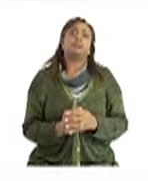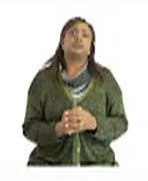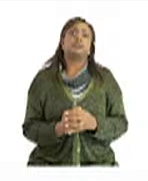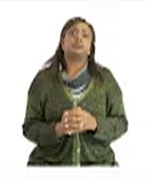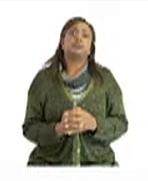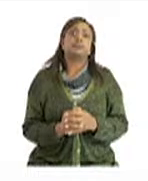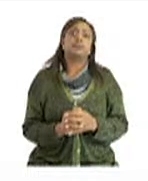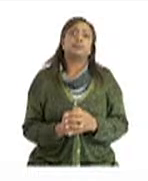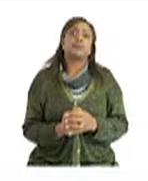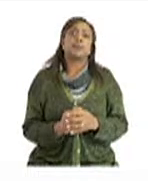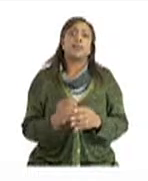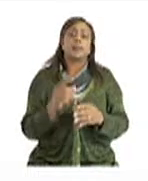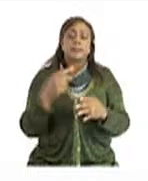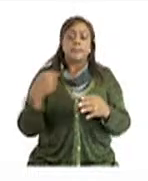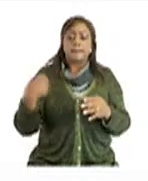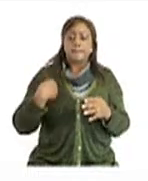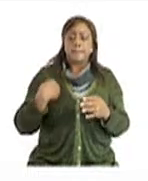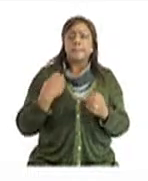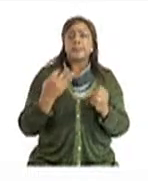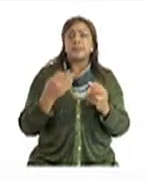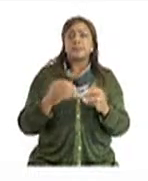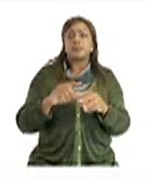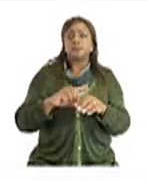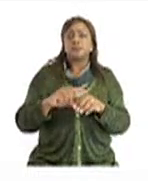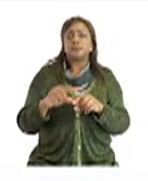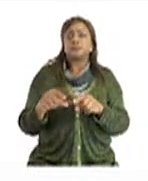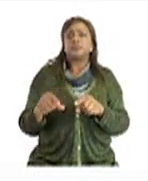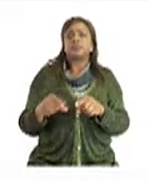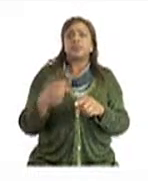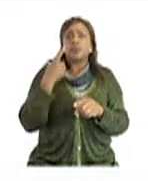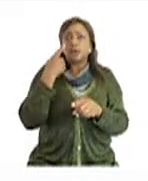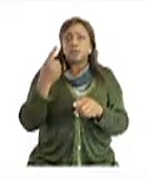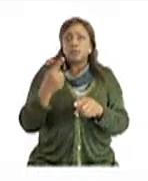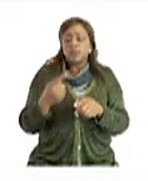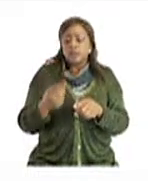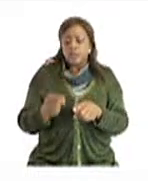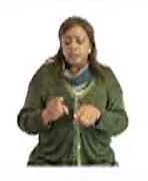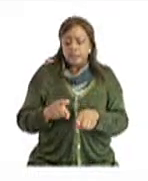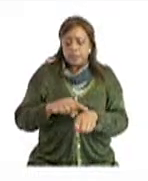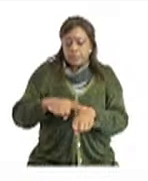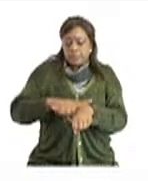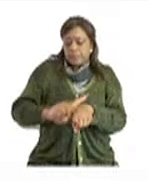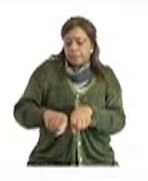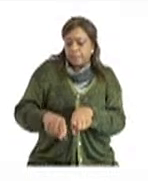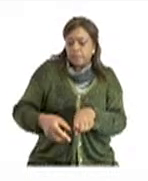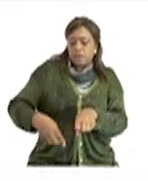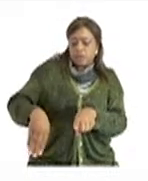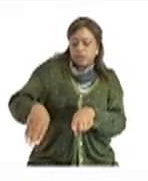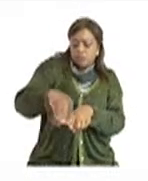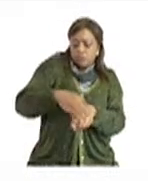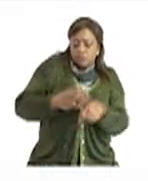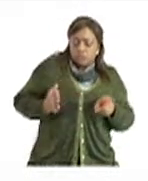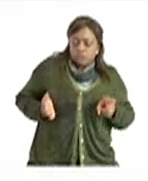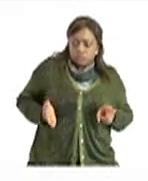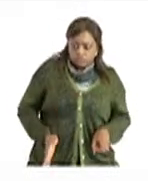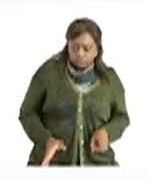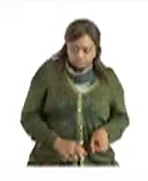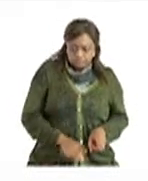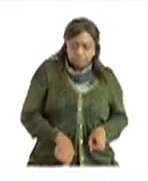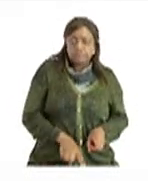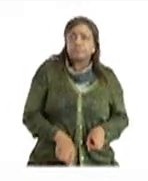most of the male reproductive system, you will find that it is located outside of the man's